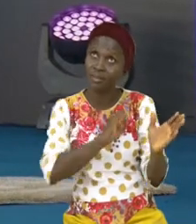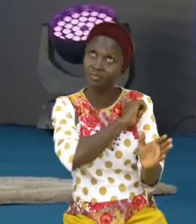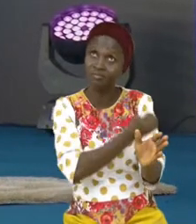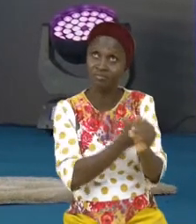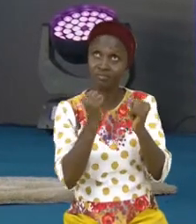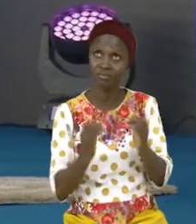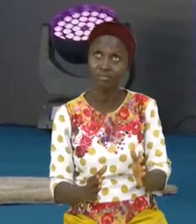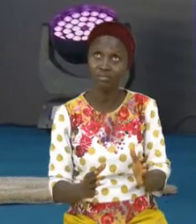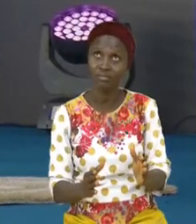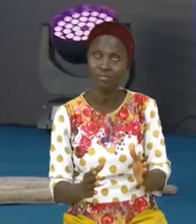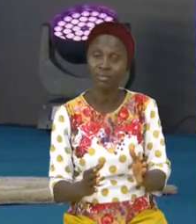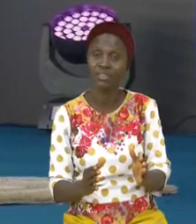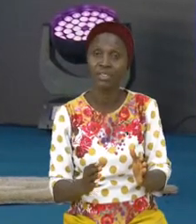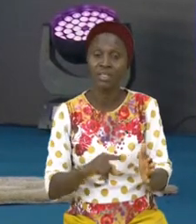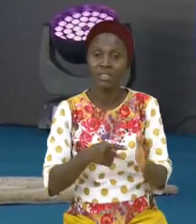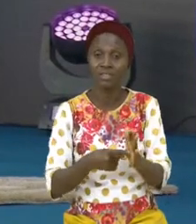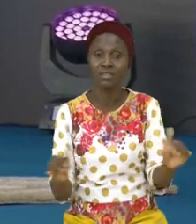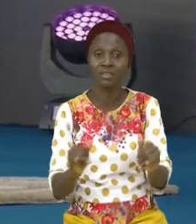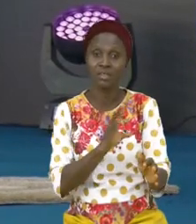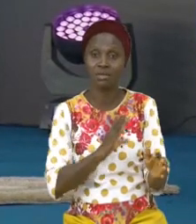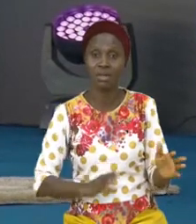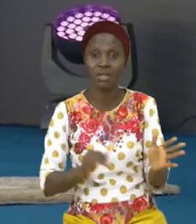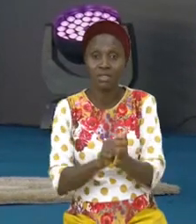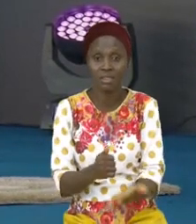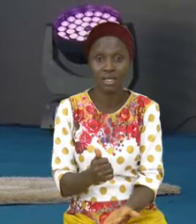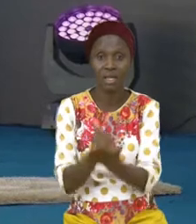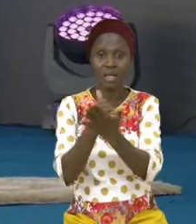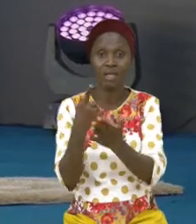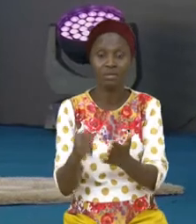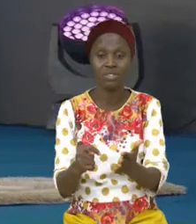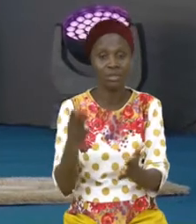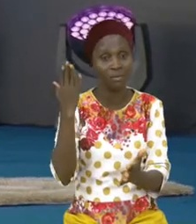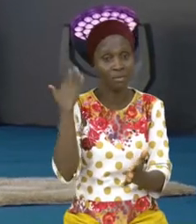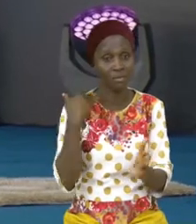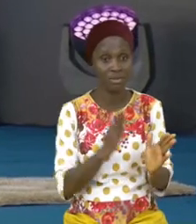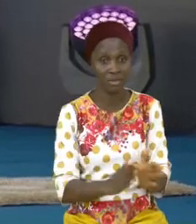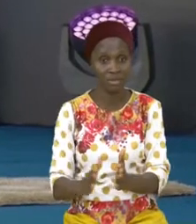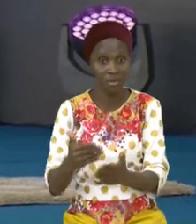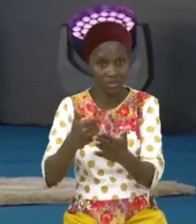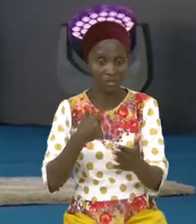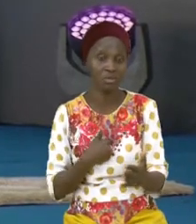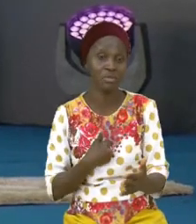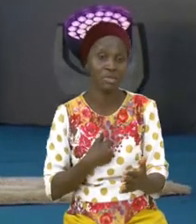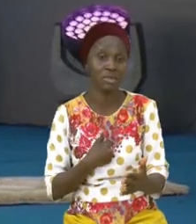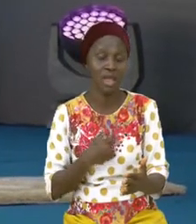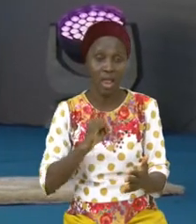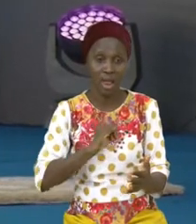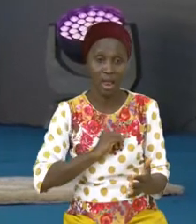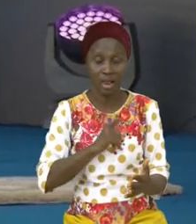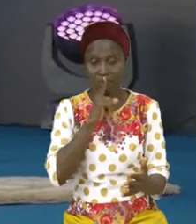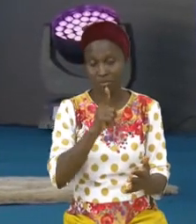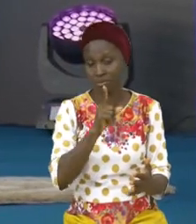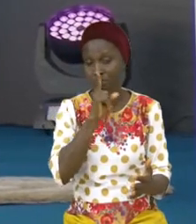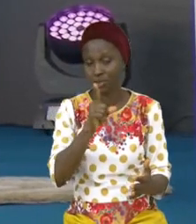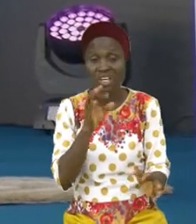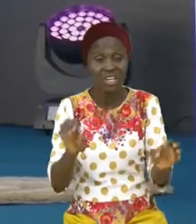the same christ that enabled the sage before me i am sure even if i don't